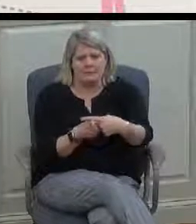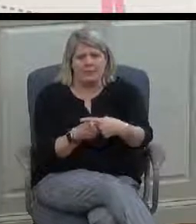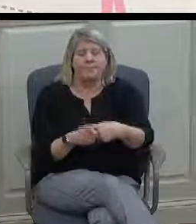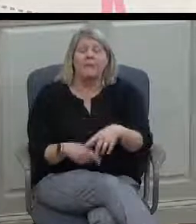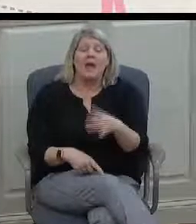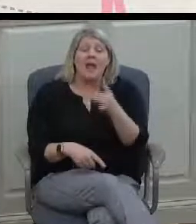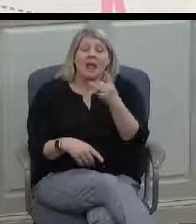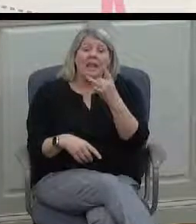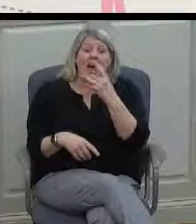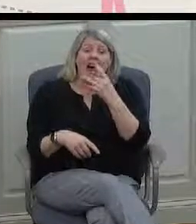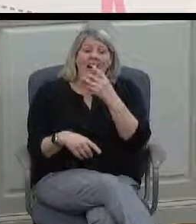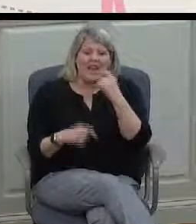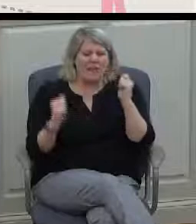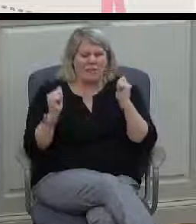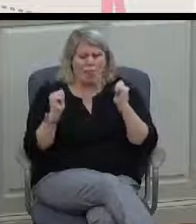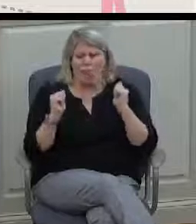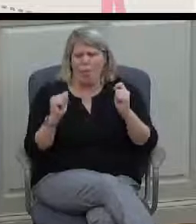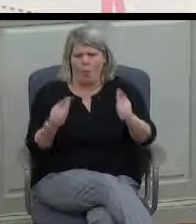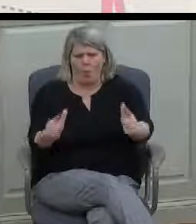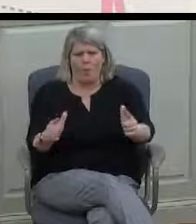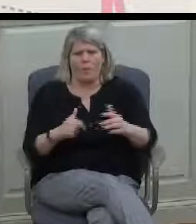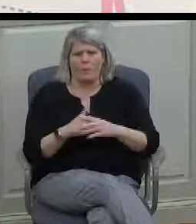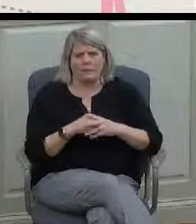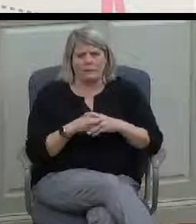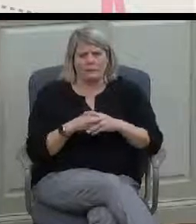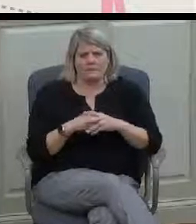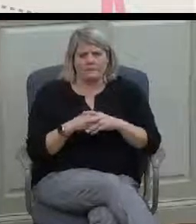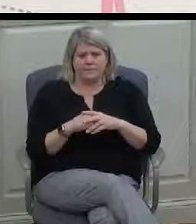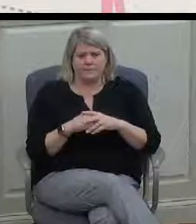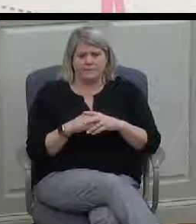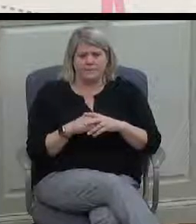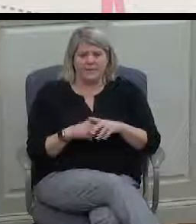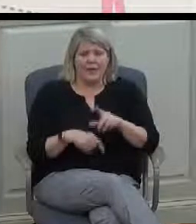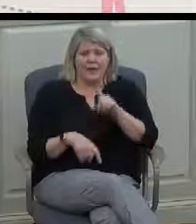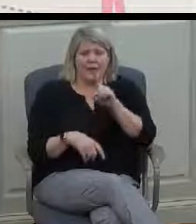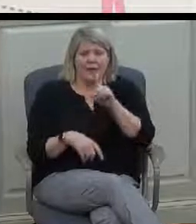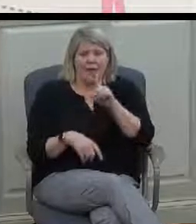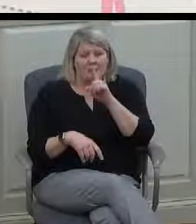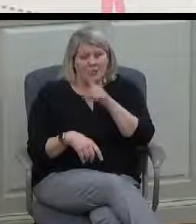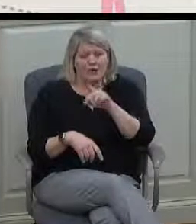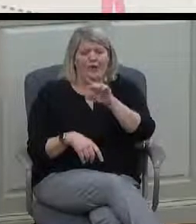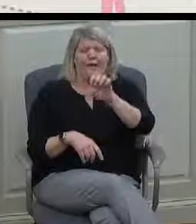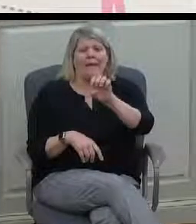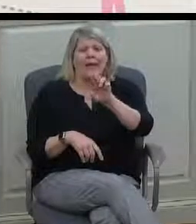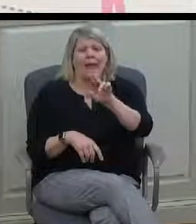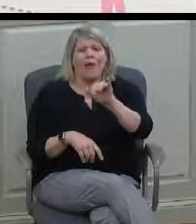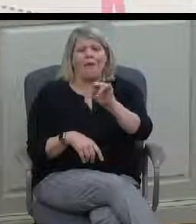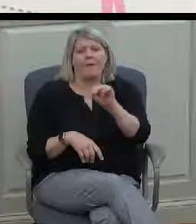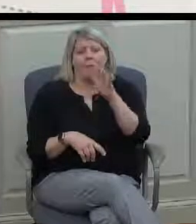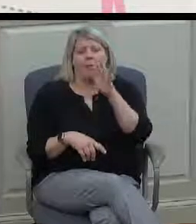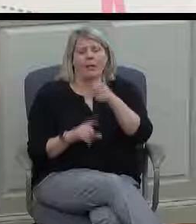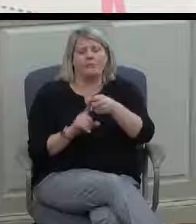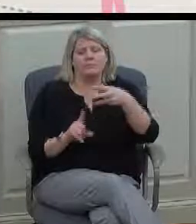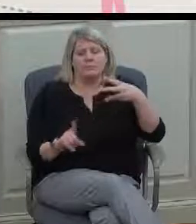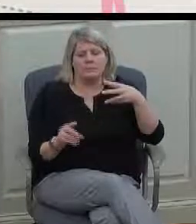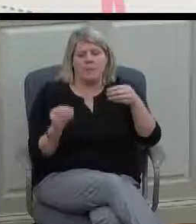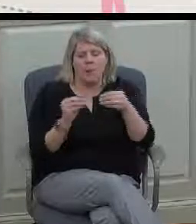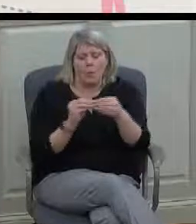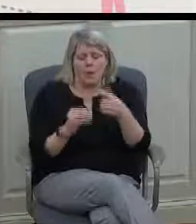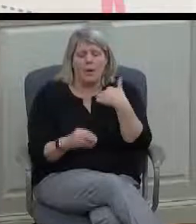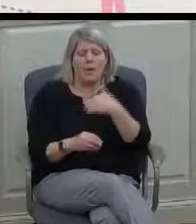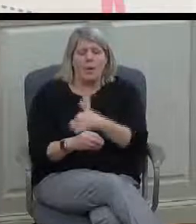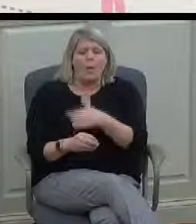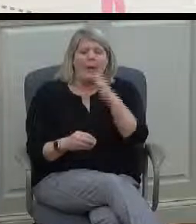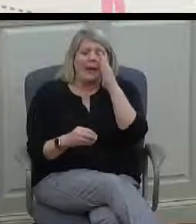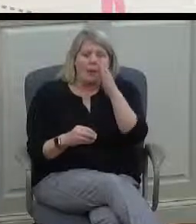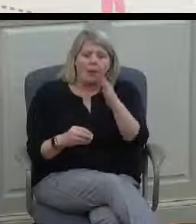Lighting throughout, I'm sure Aaron may get into it a little bit more. We will look at